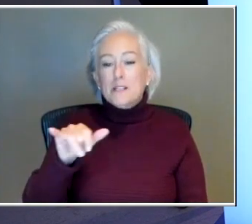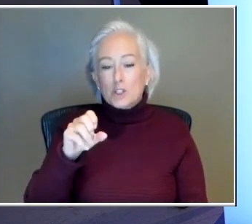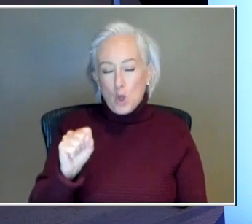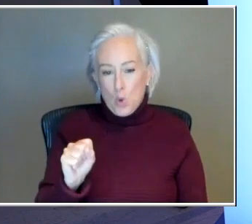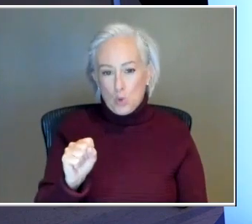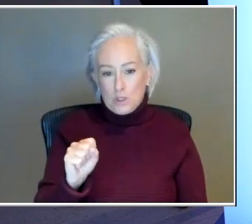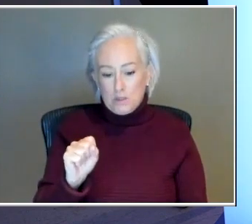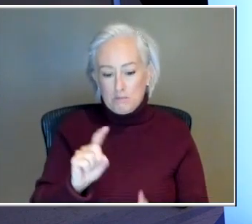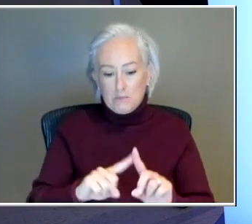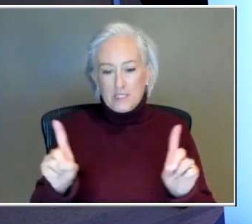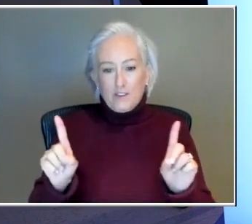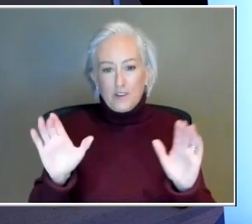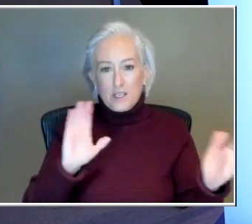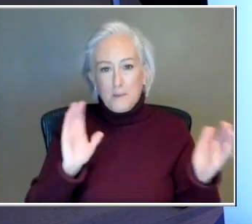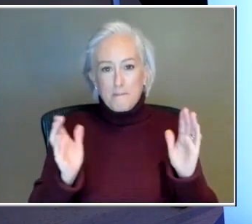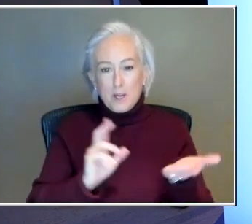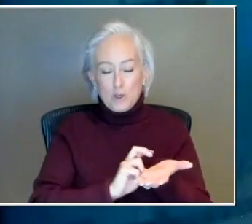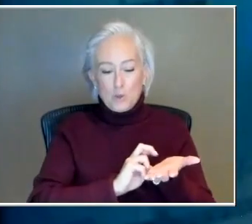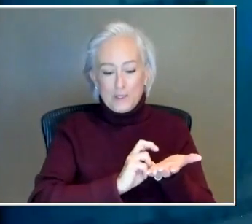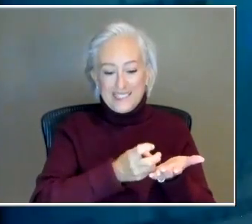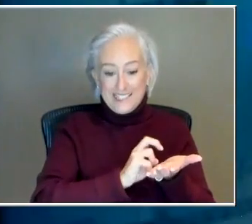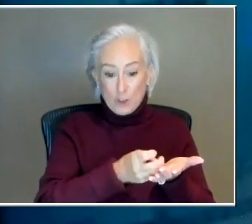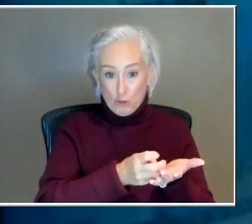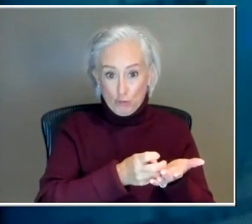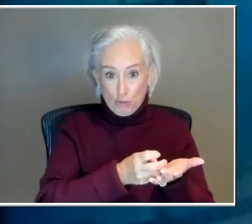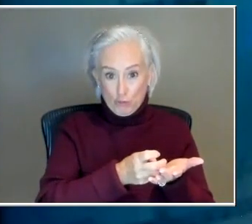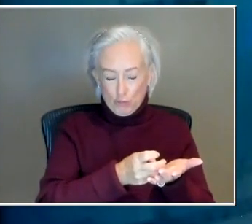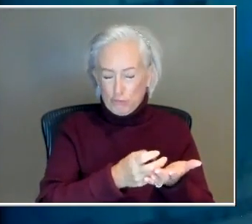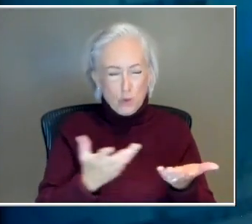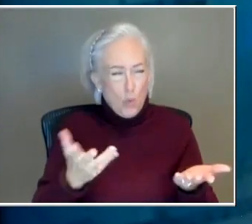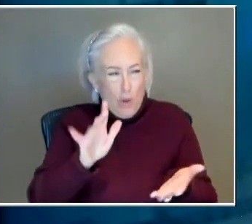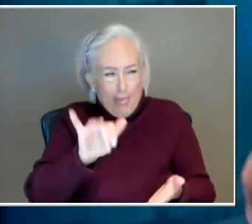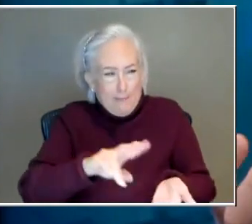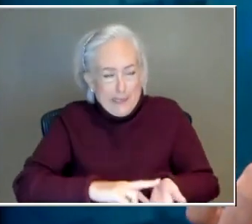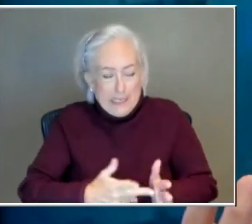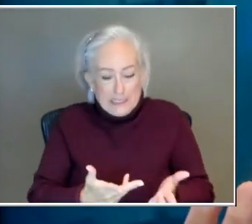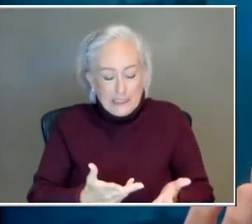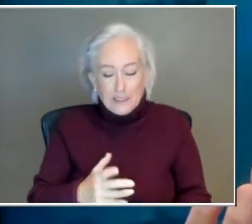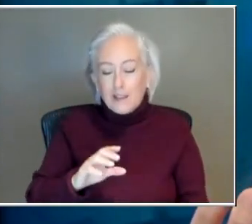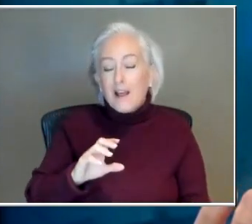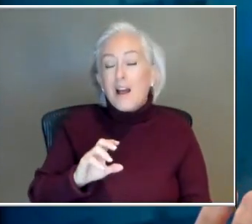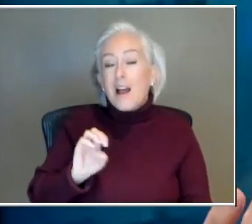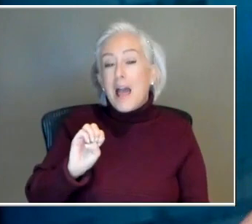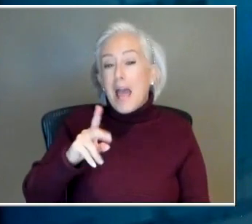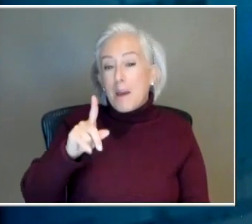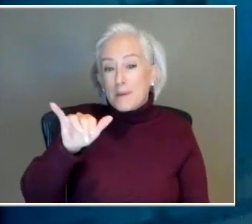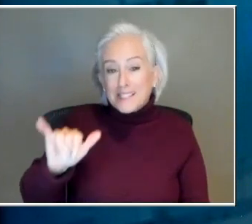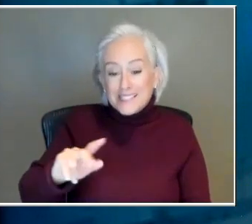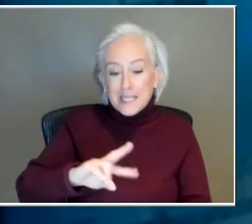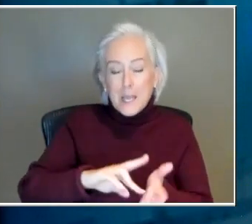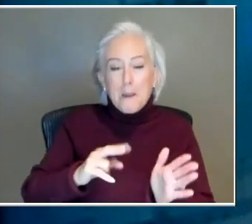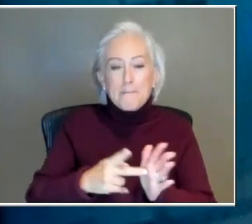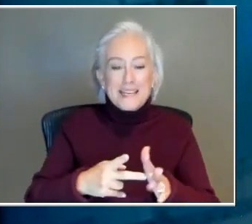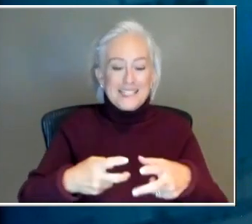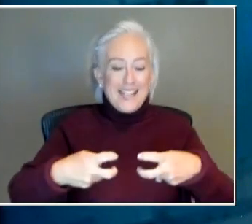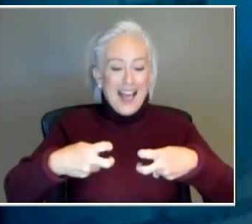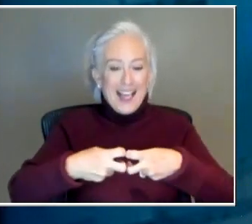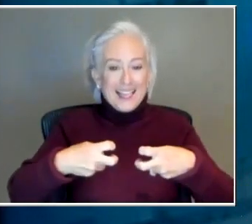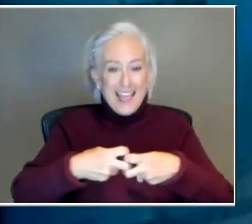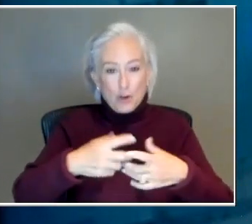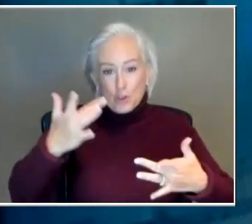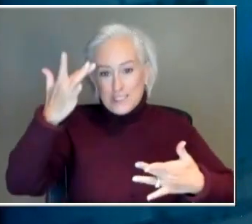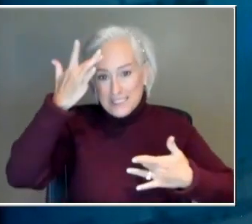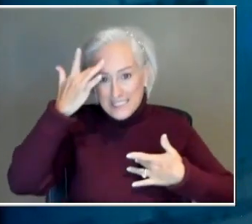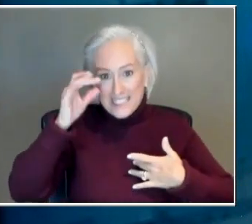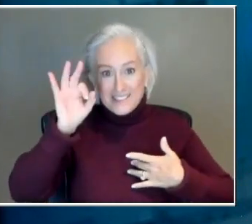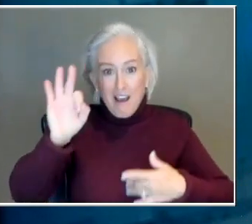from a seizure? So, And what are those? Yeah, so epilepsy is an electrical disease of the brain, and then syncope is basically